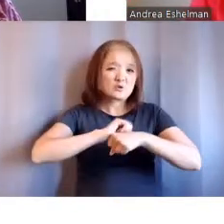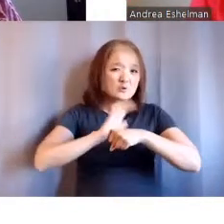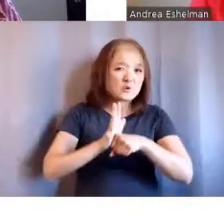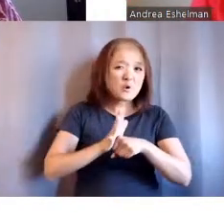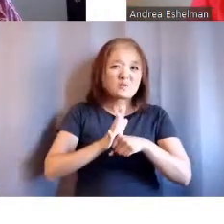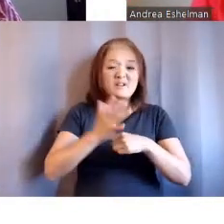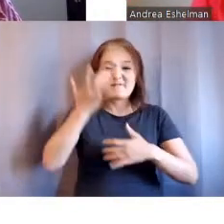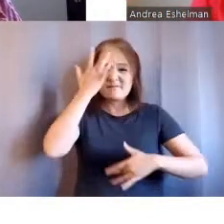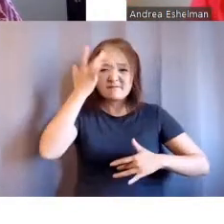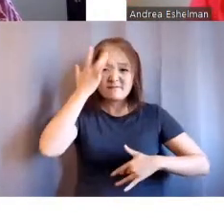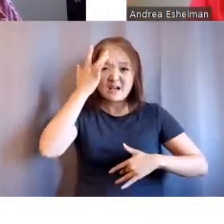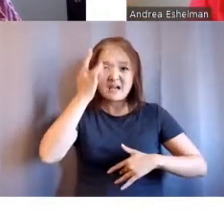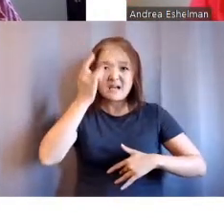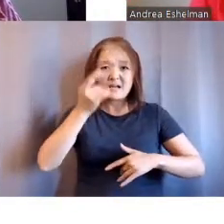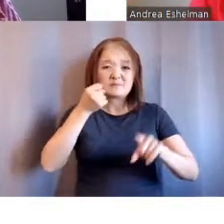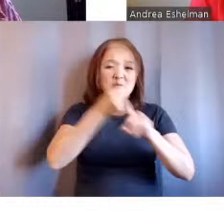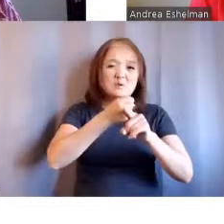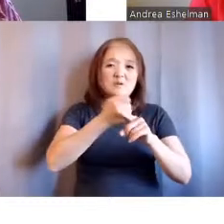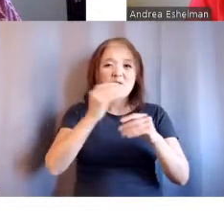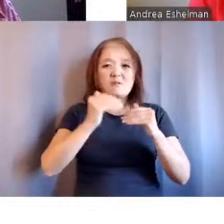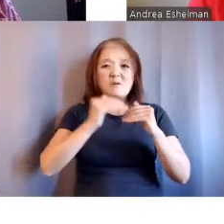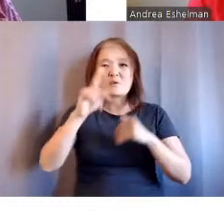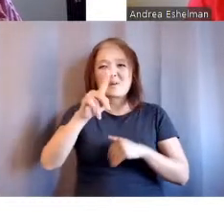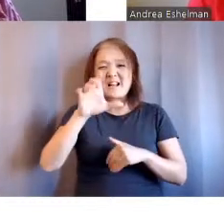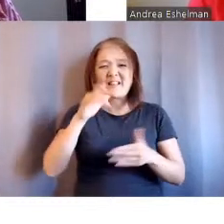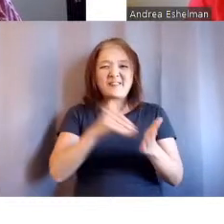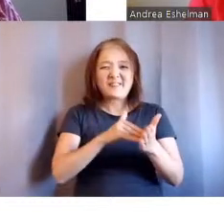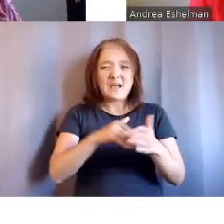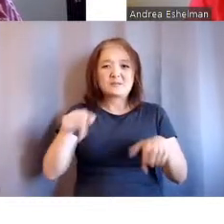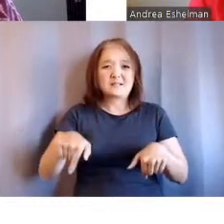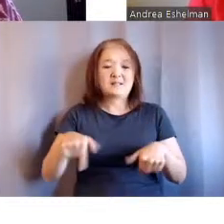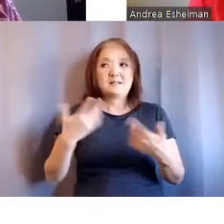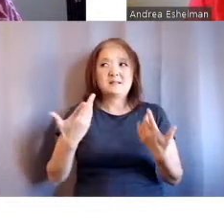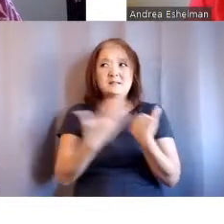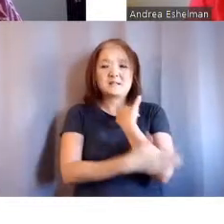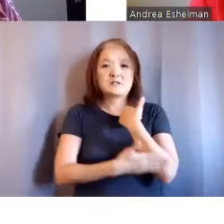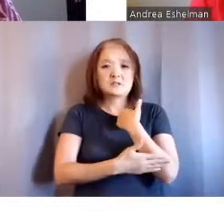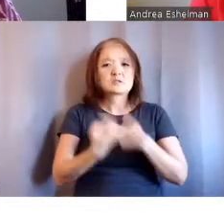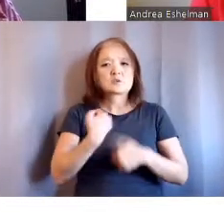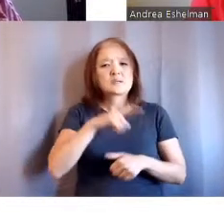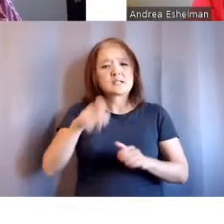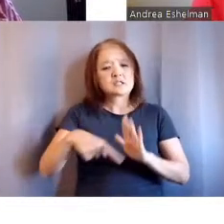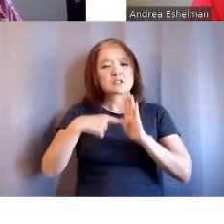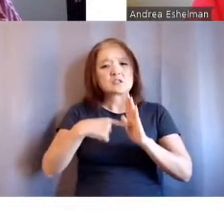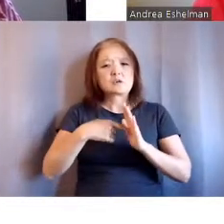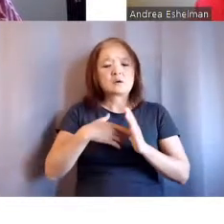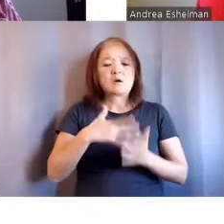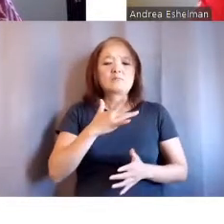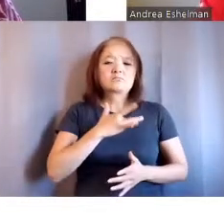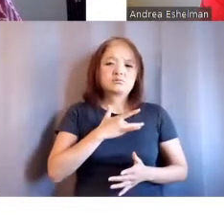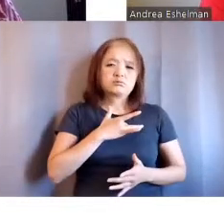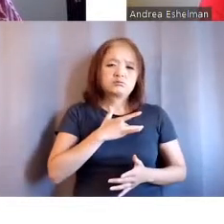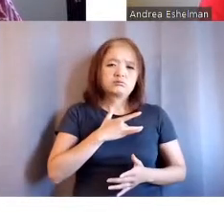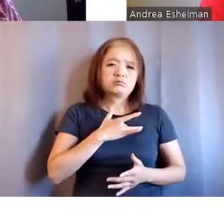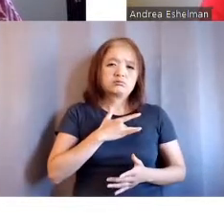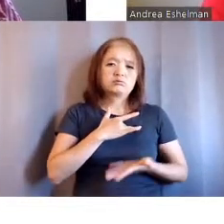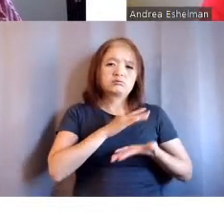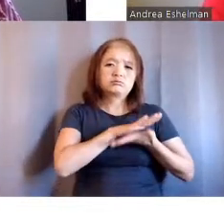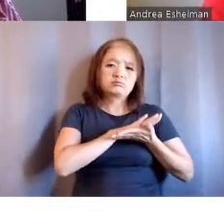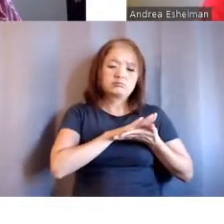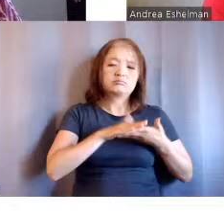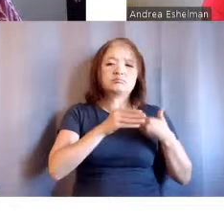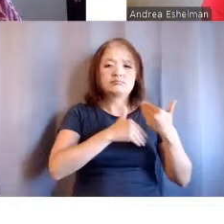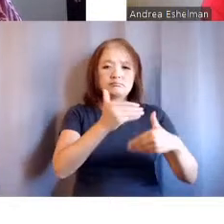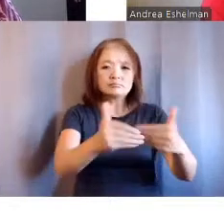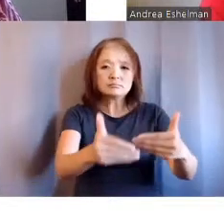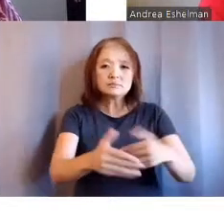have surpassed over 100,000 in this country. So we can show compassion for everyone, that's just so important. And I want to appreciate all